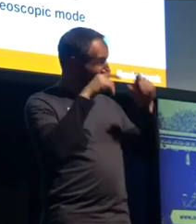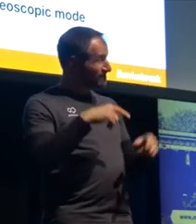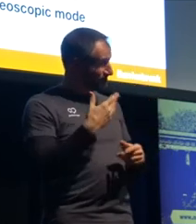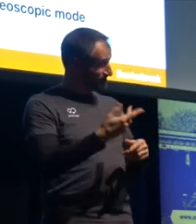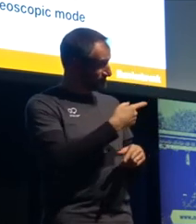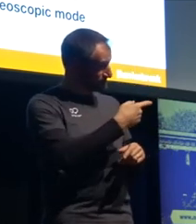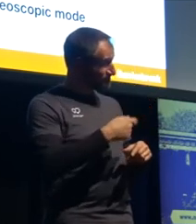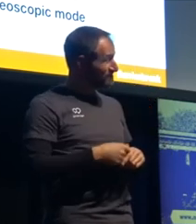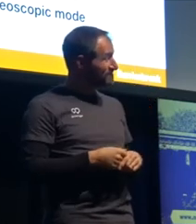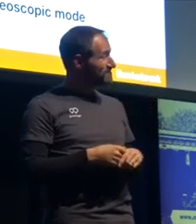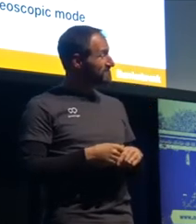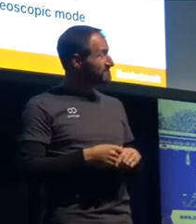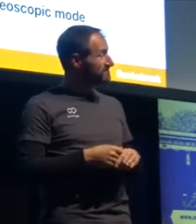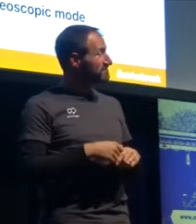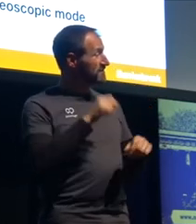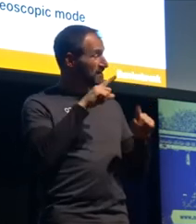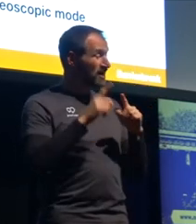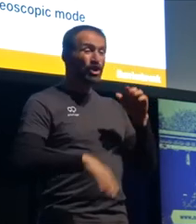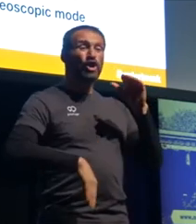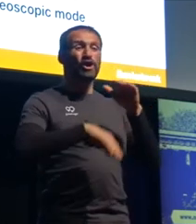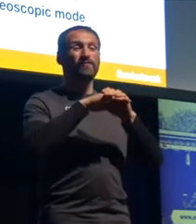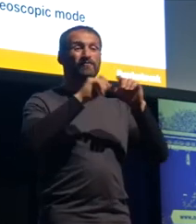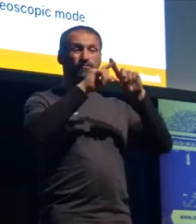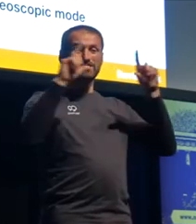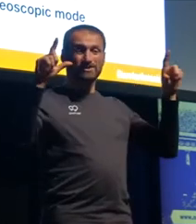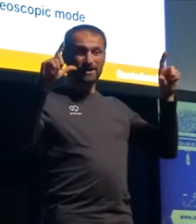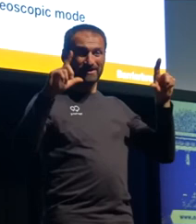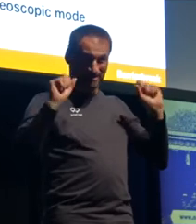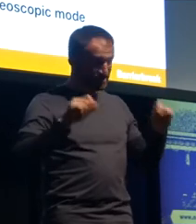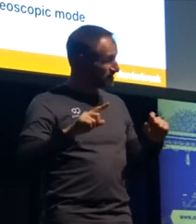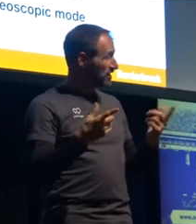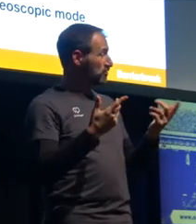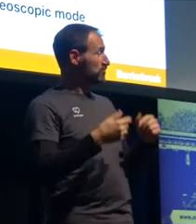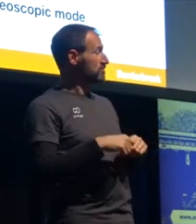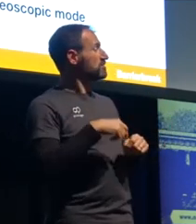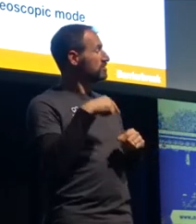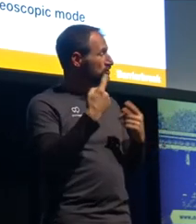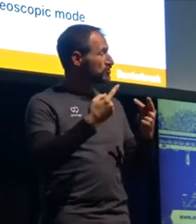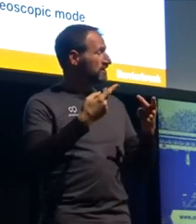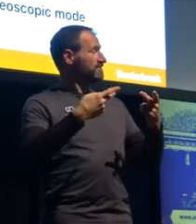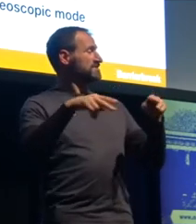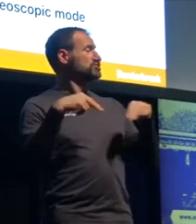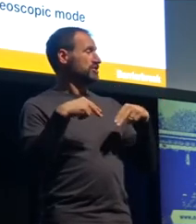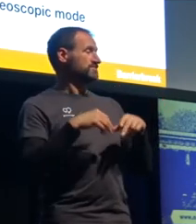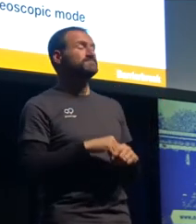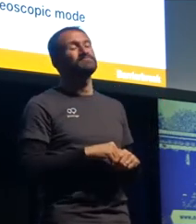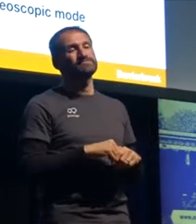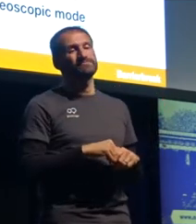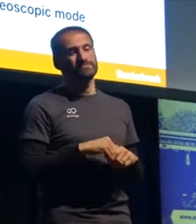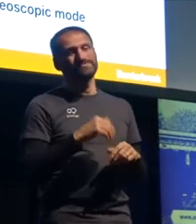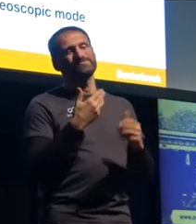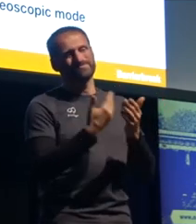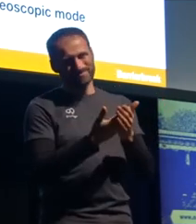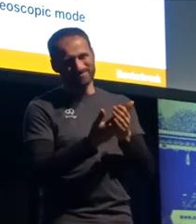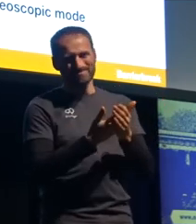now, you can also go into full screen mode, and then you can come back. So what I'm doing over here is